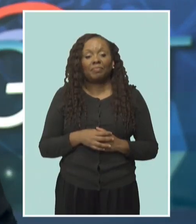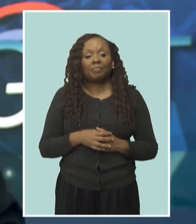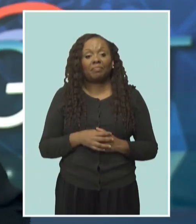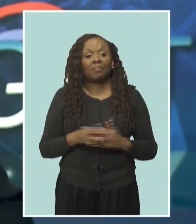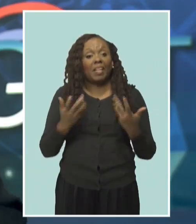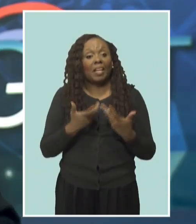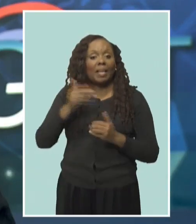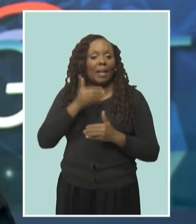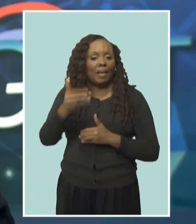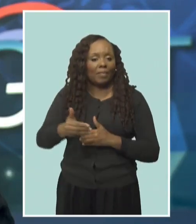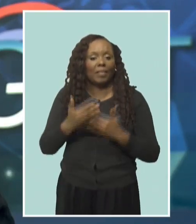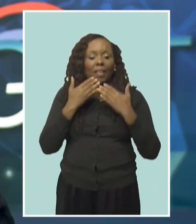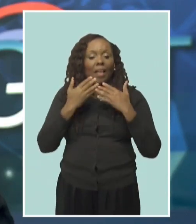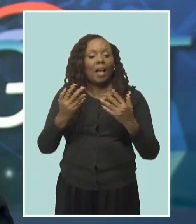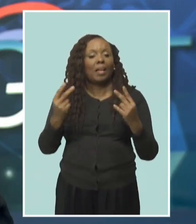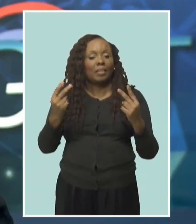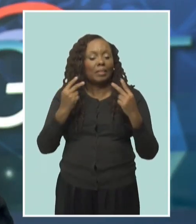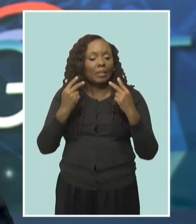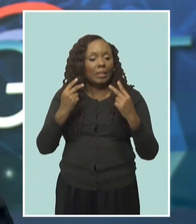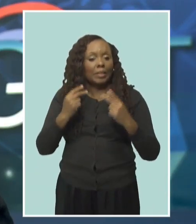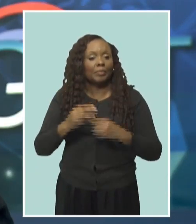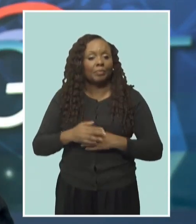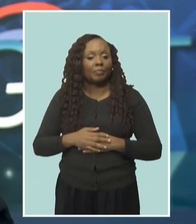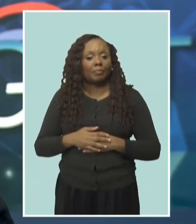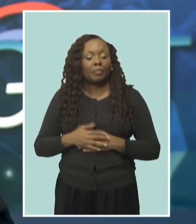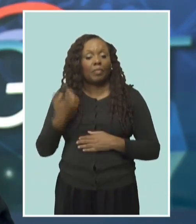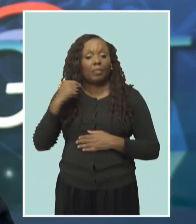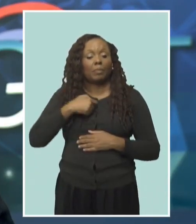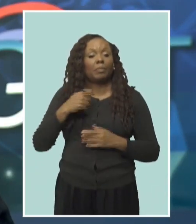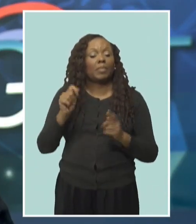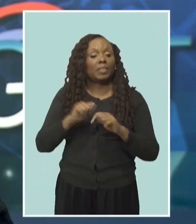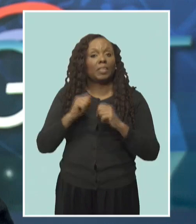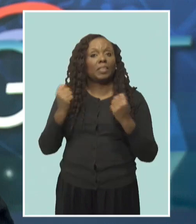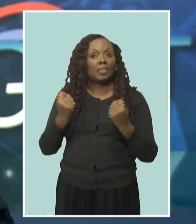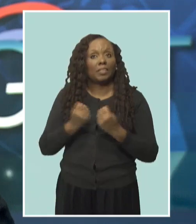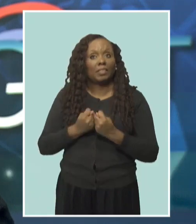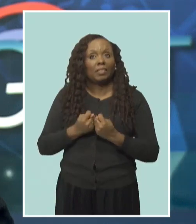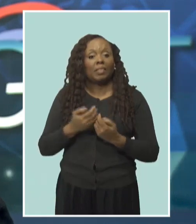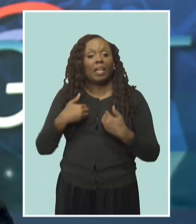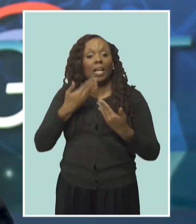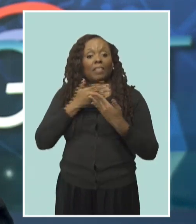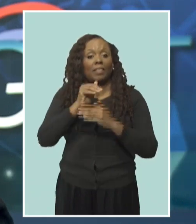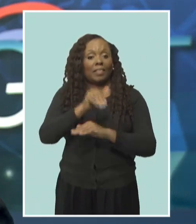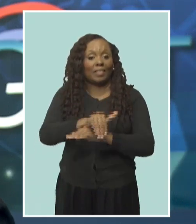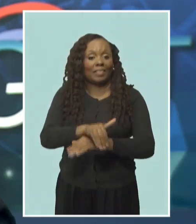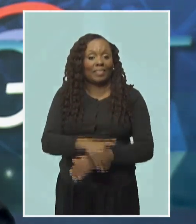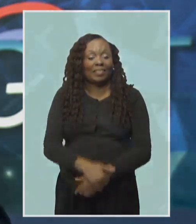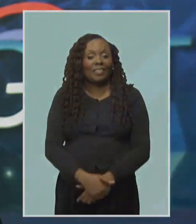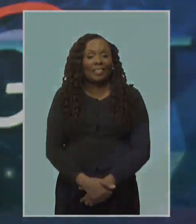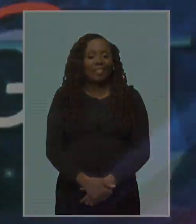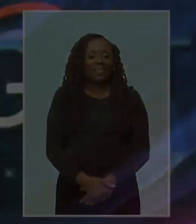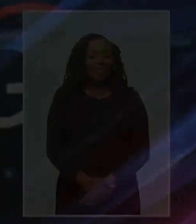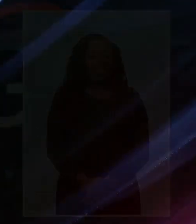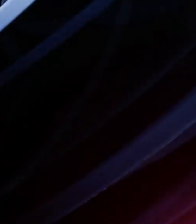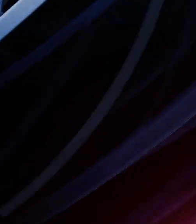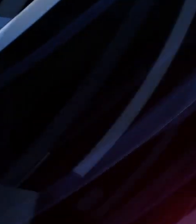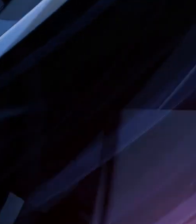Well, that's Newsnight. Thanks for spending your time with us. On behalf of the entire crew, have a good evening.